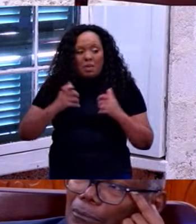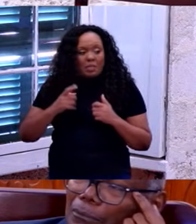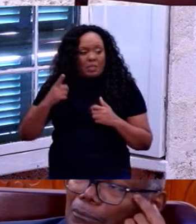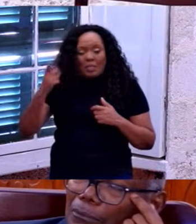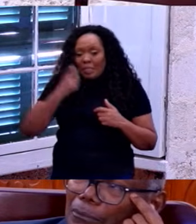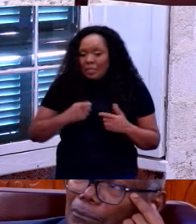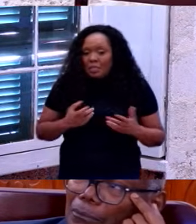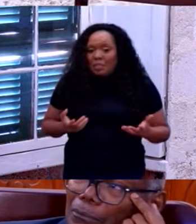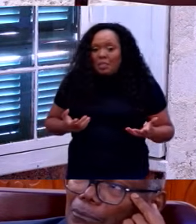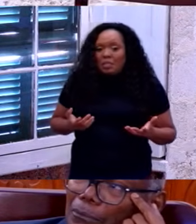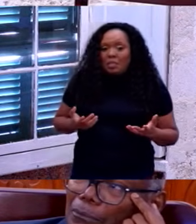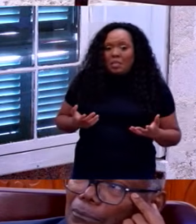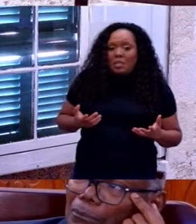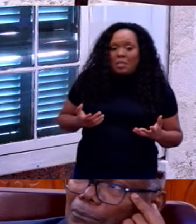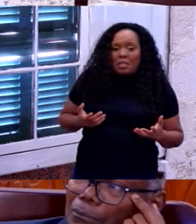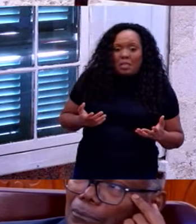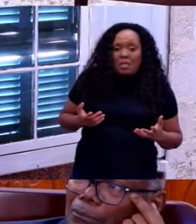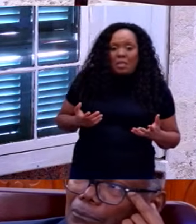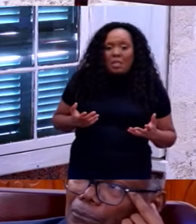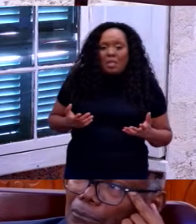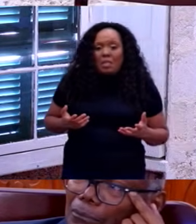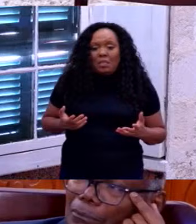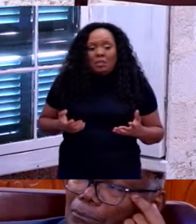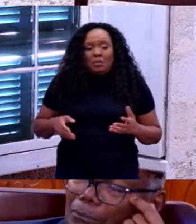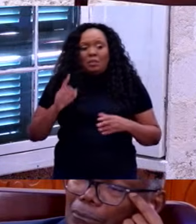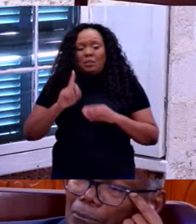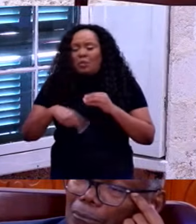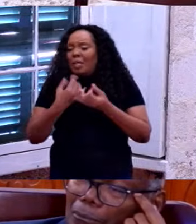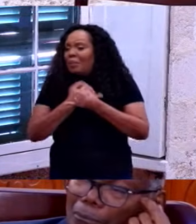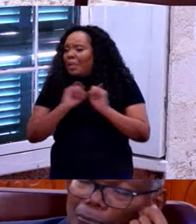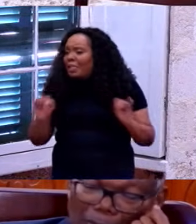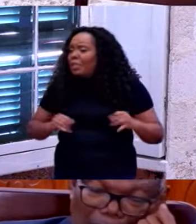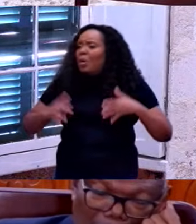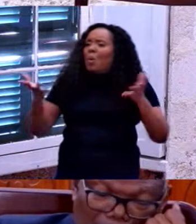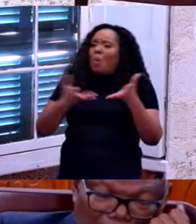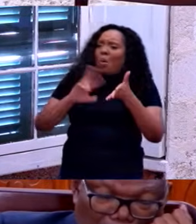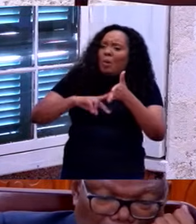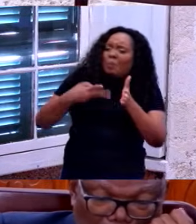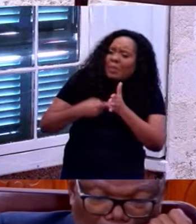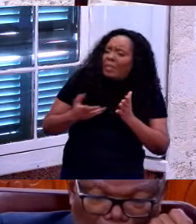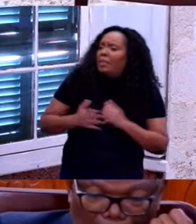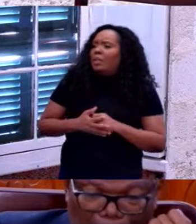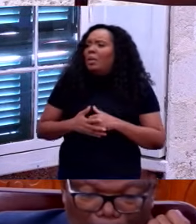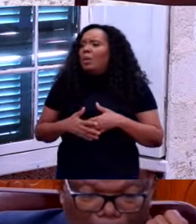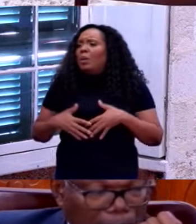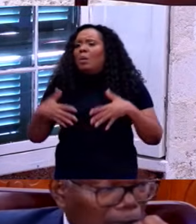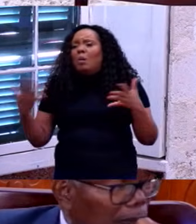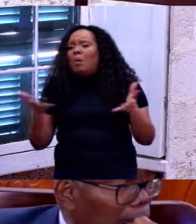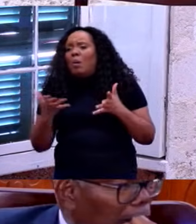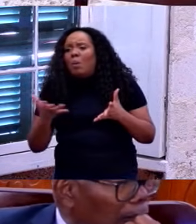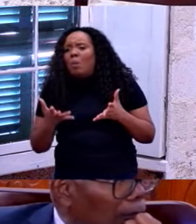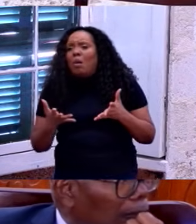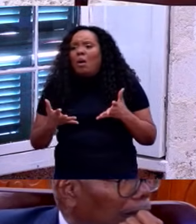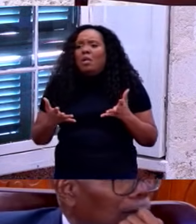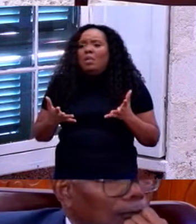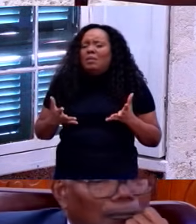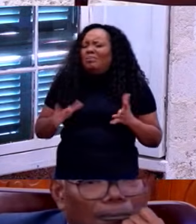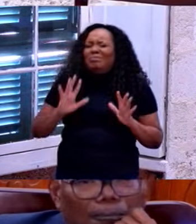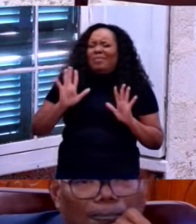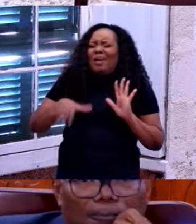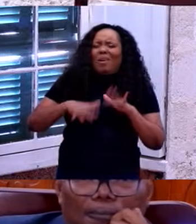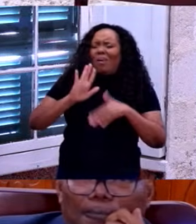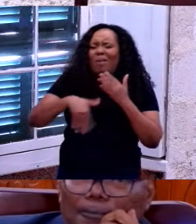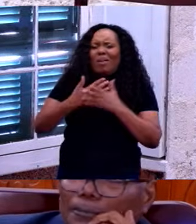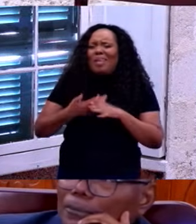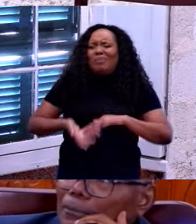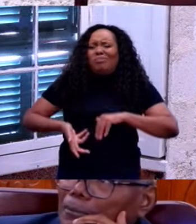about when you create independence, what does it mean, and what are the implications of this? These are political